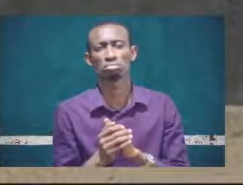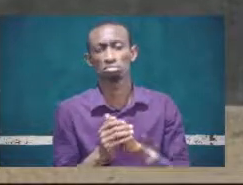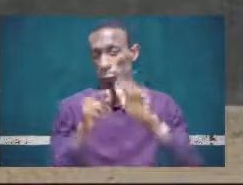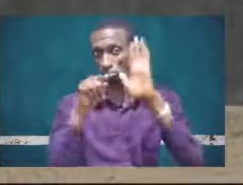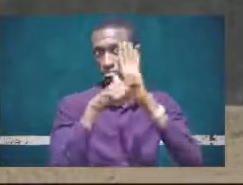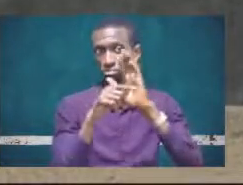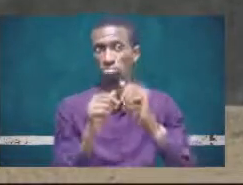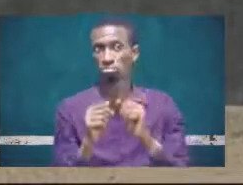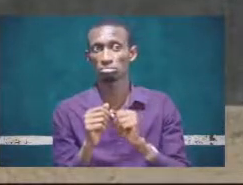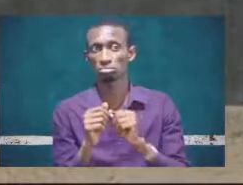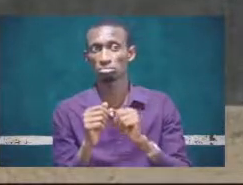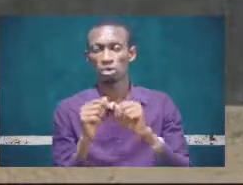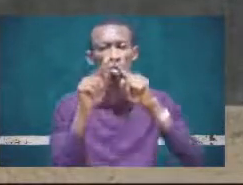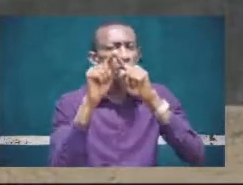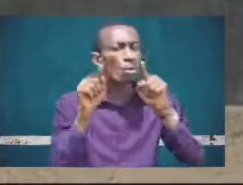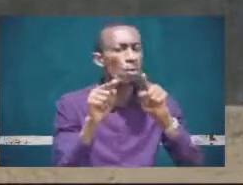minus square root of